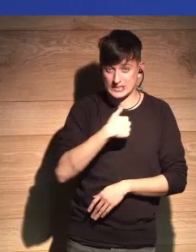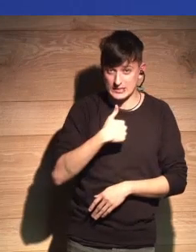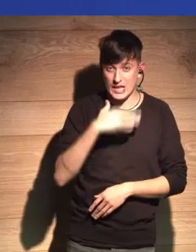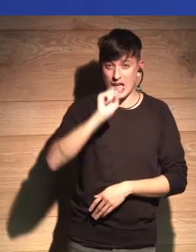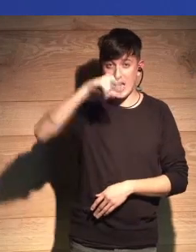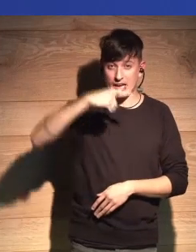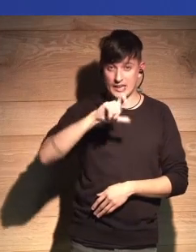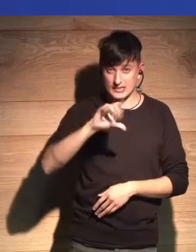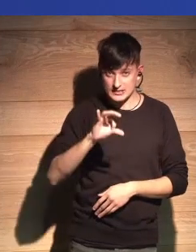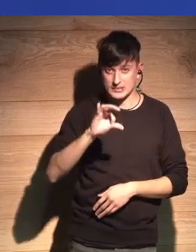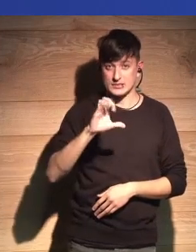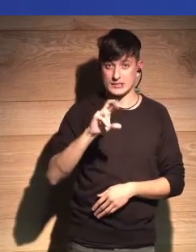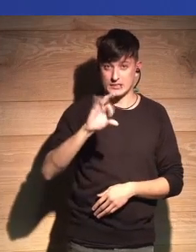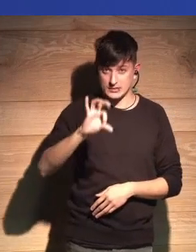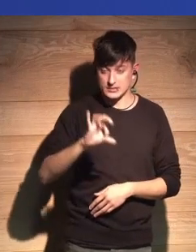Ángeles Heras,